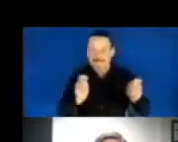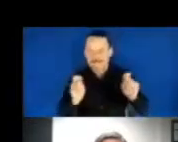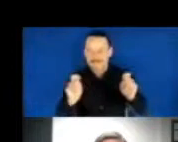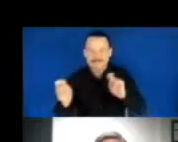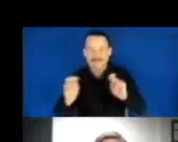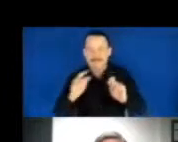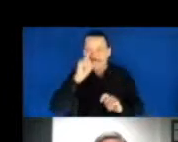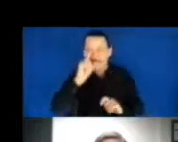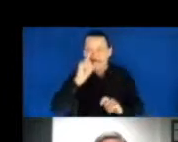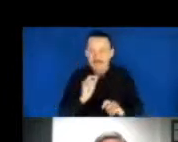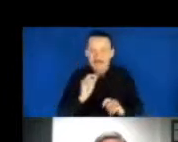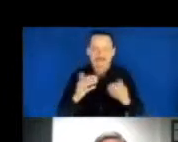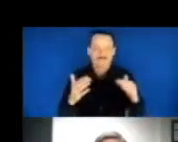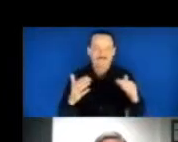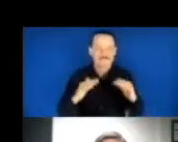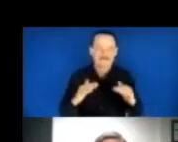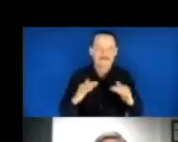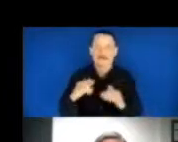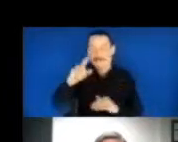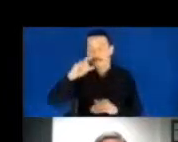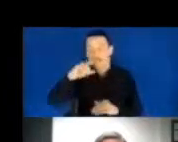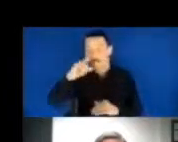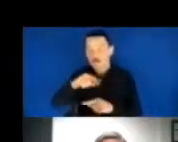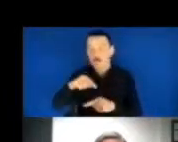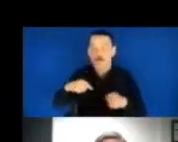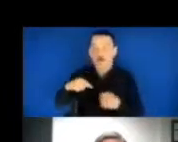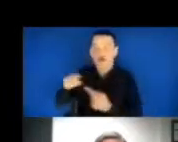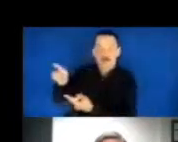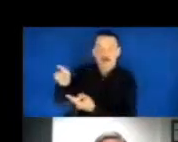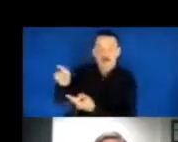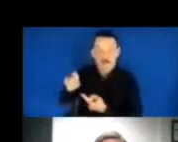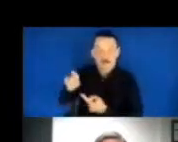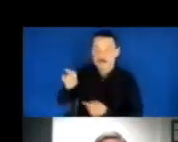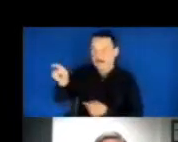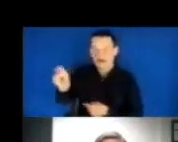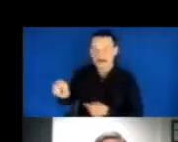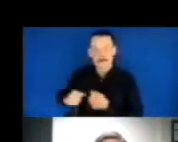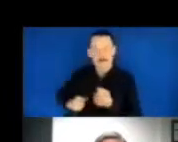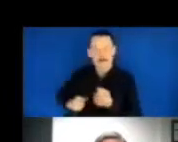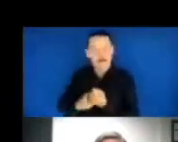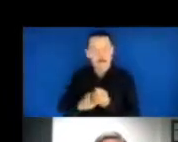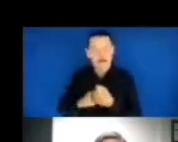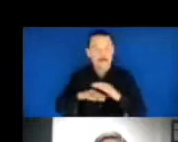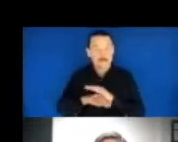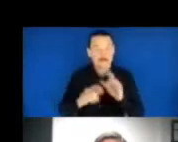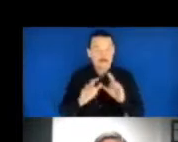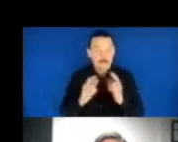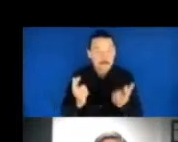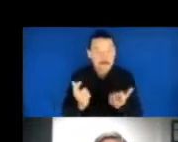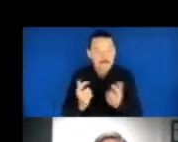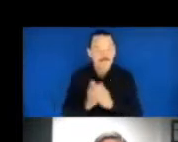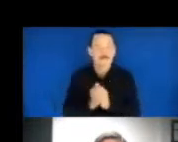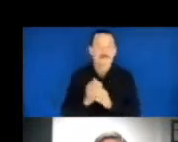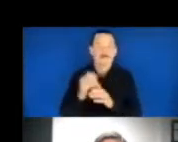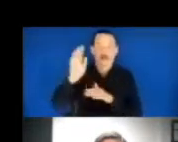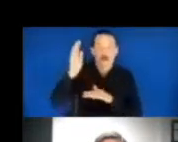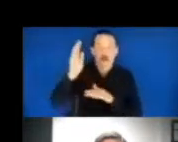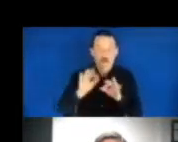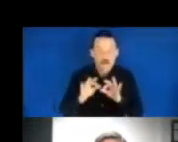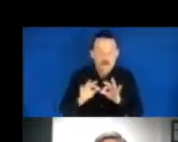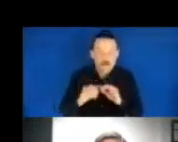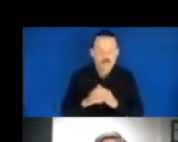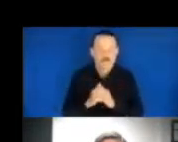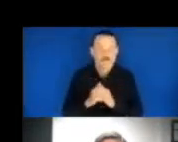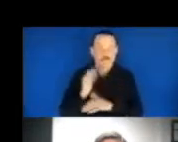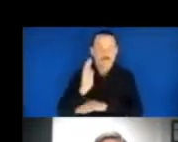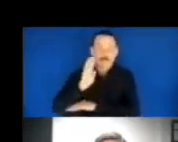to assist you in the class or lab where needed. We provide Auslan interpreting, lecture transcriptions, and we